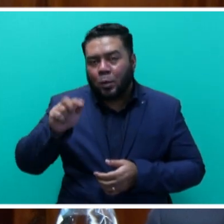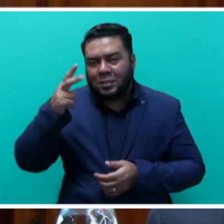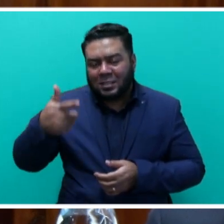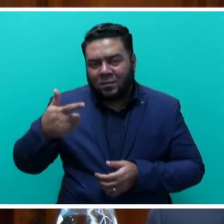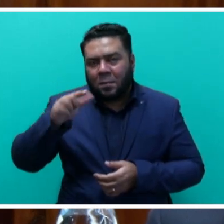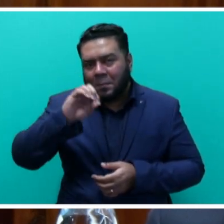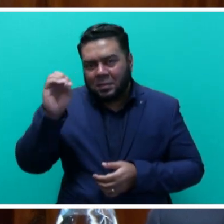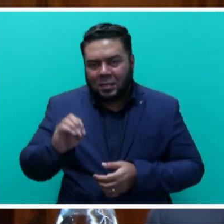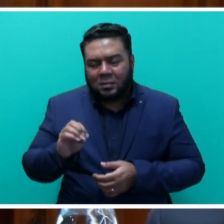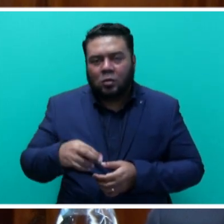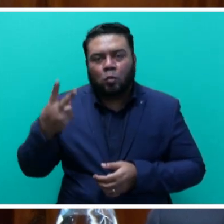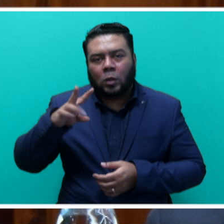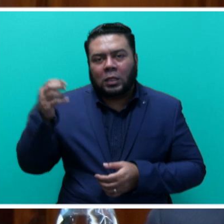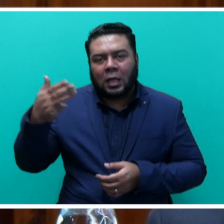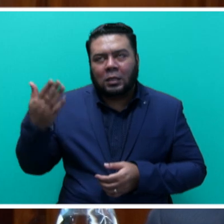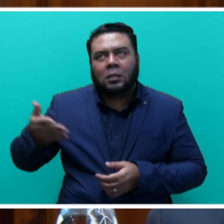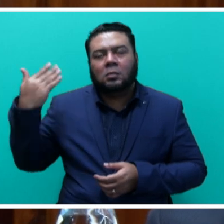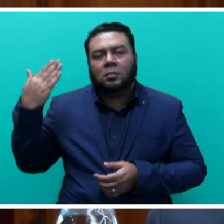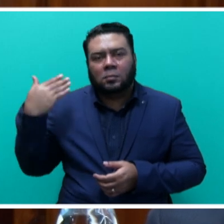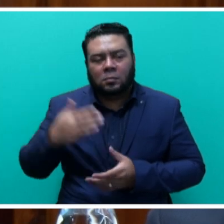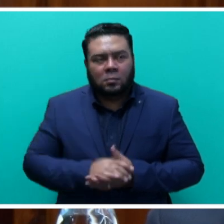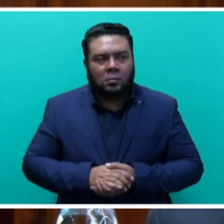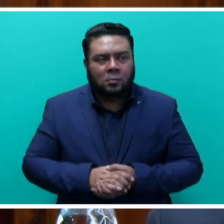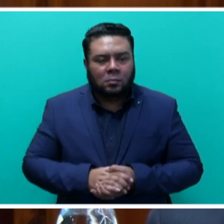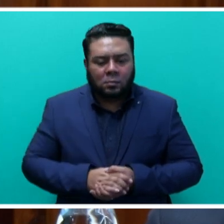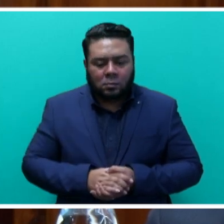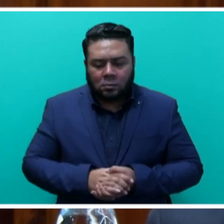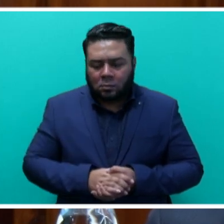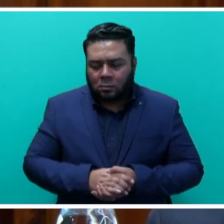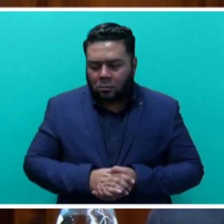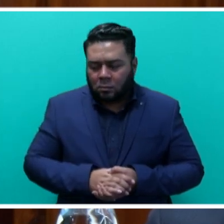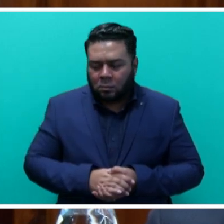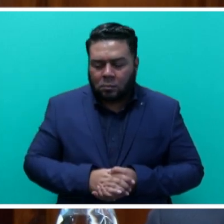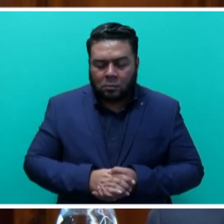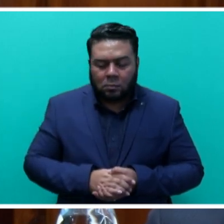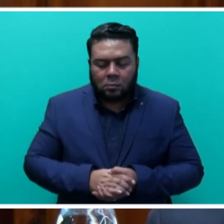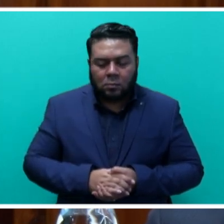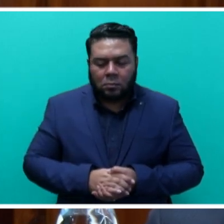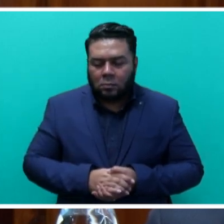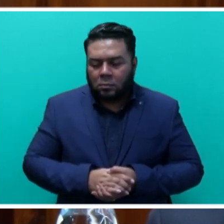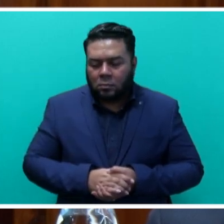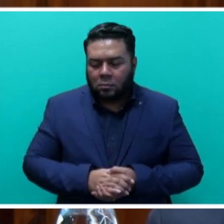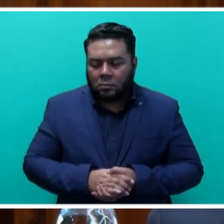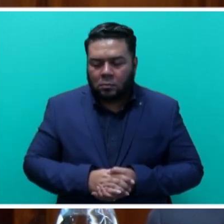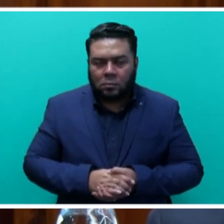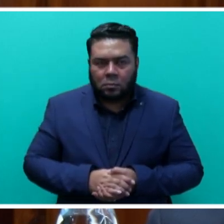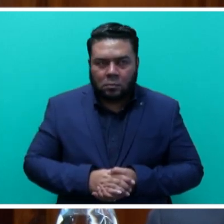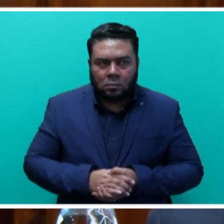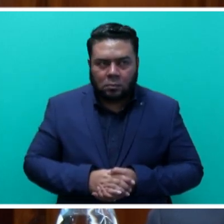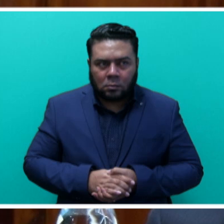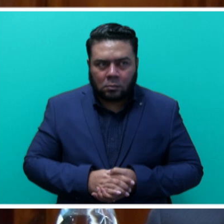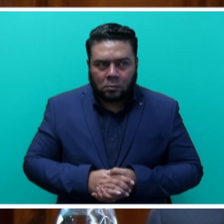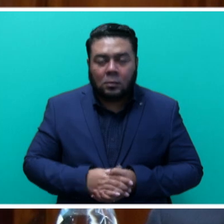2019, which is a testament to adherence to international standards and our proactive safety measures.